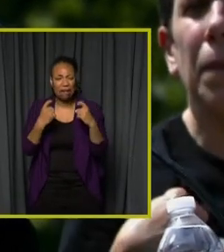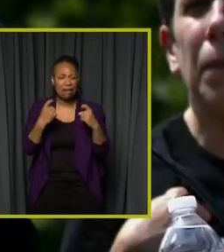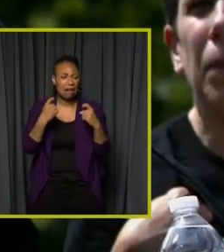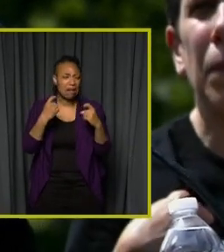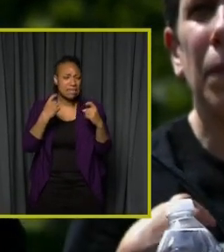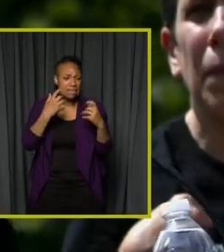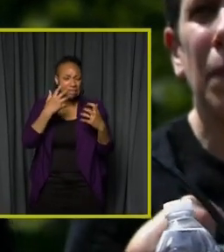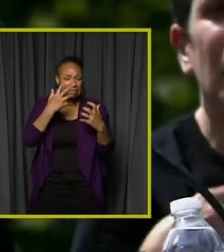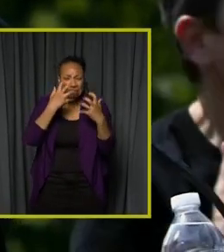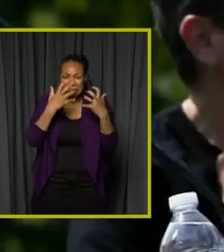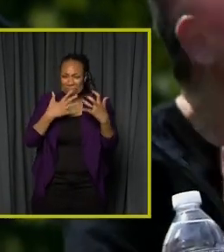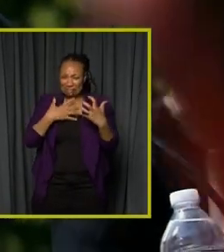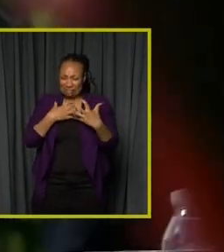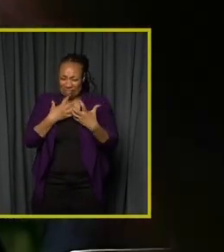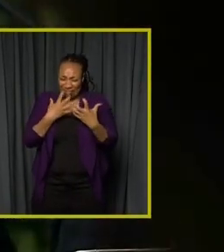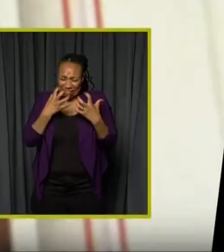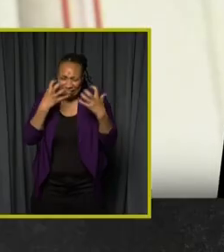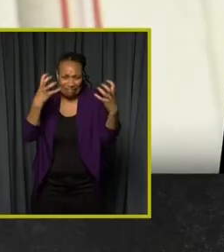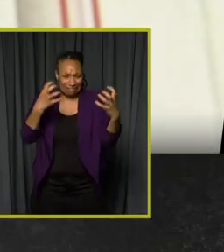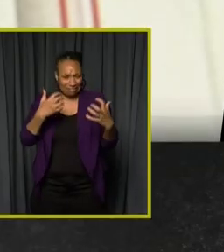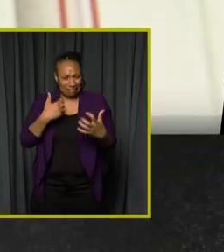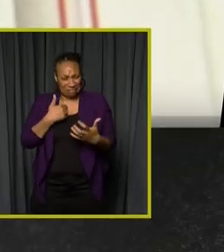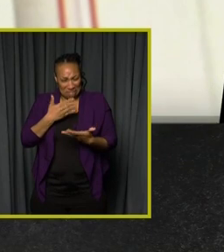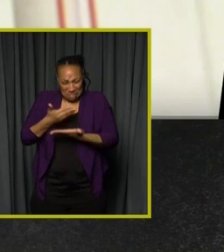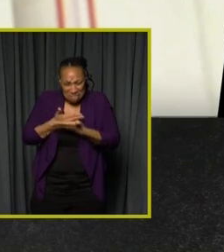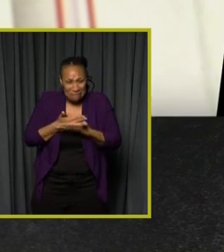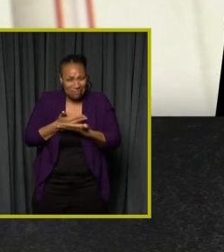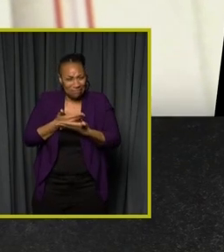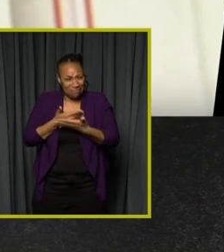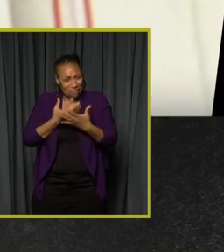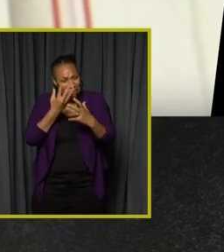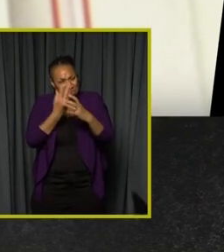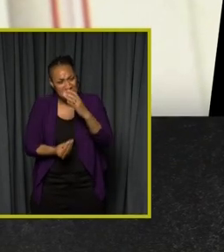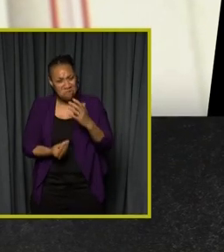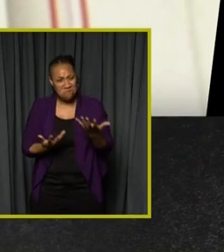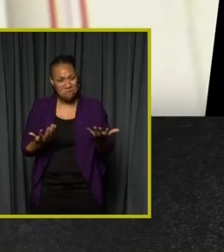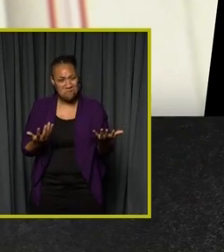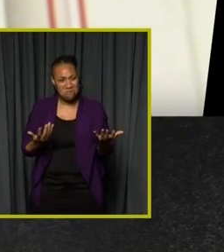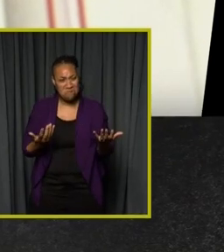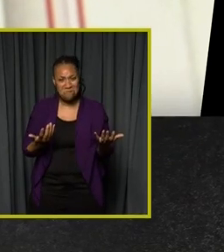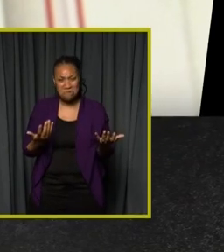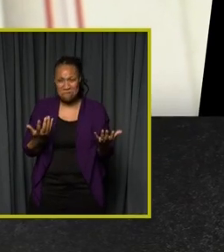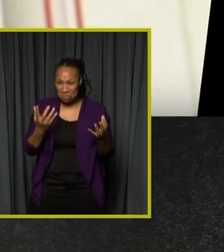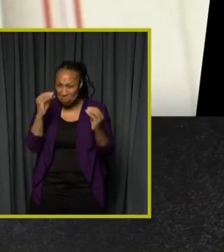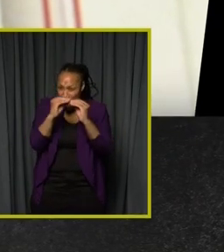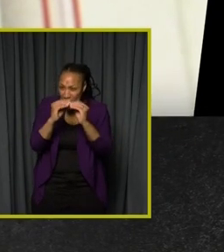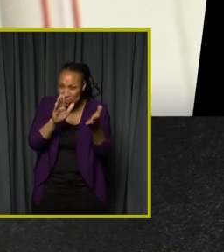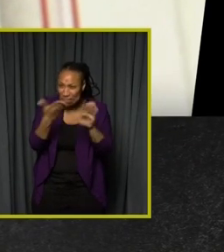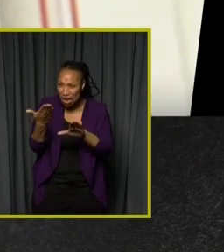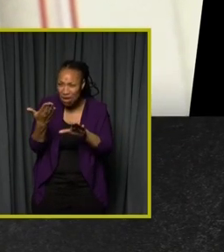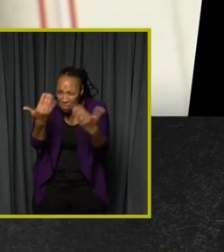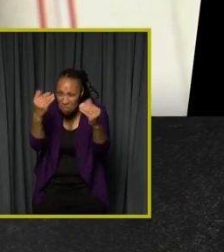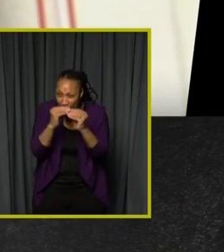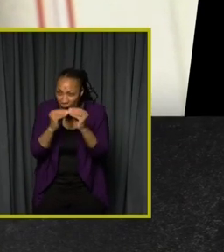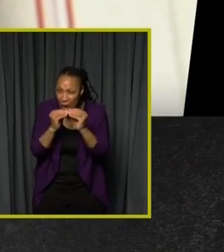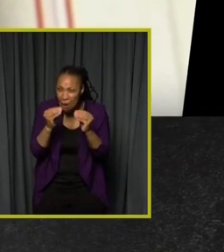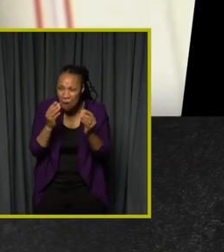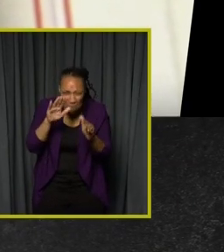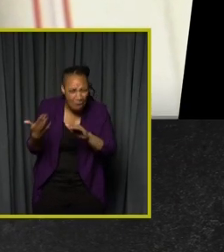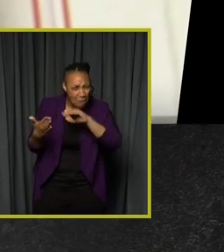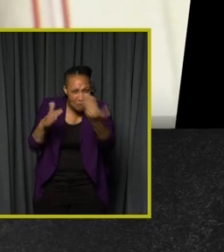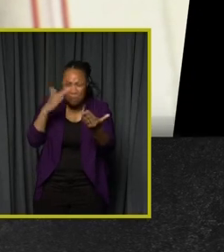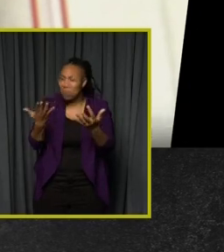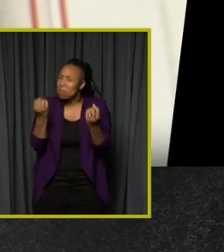I'm wailing. Because my babies ain't no more! How many more babies? How many more